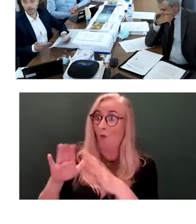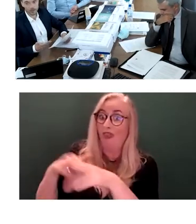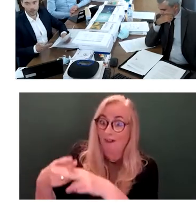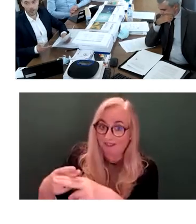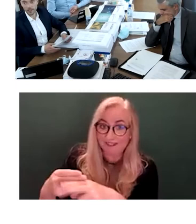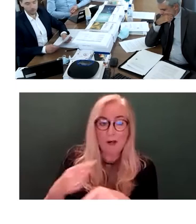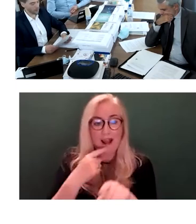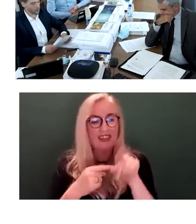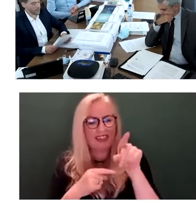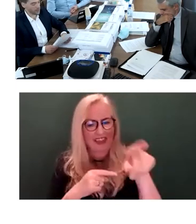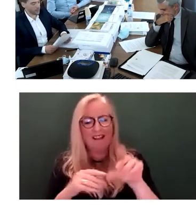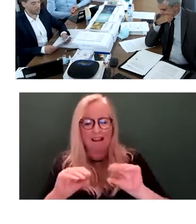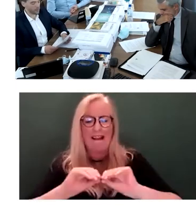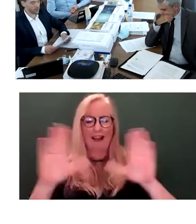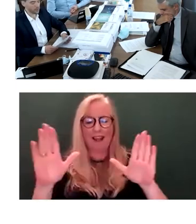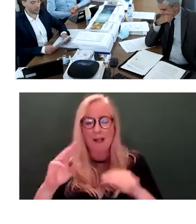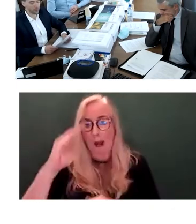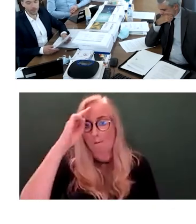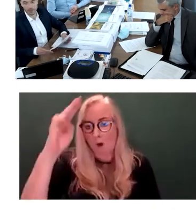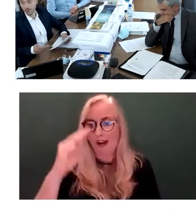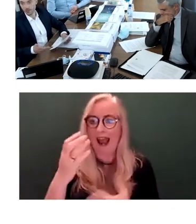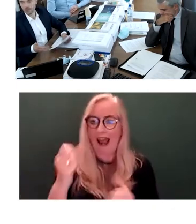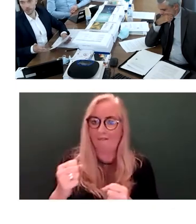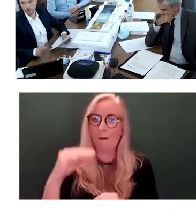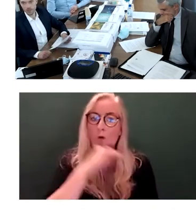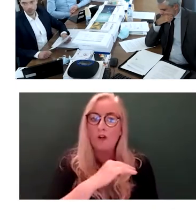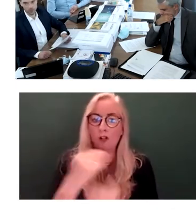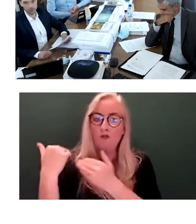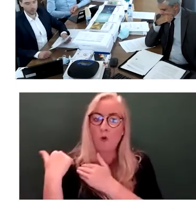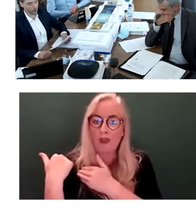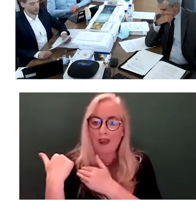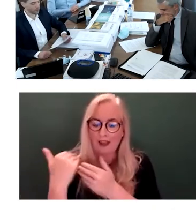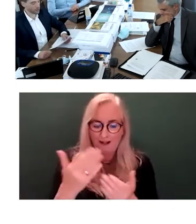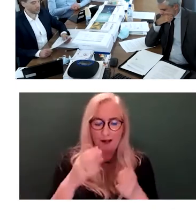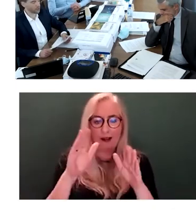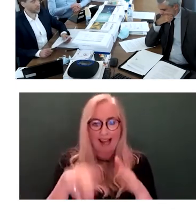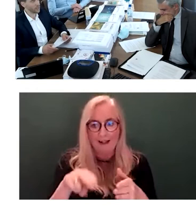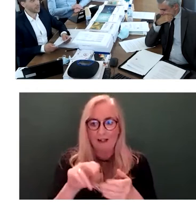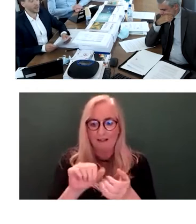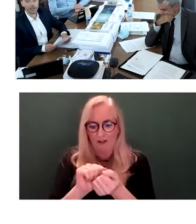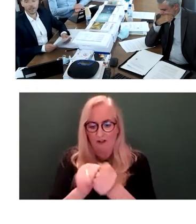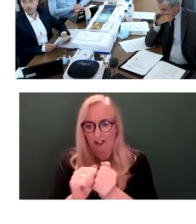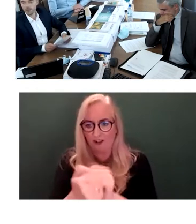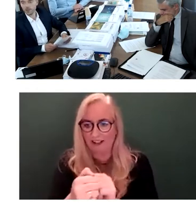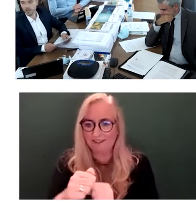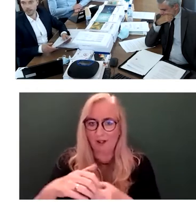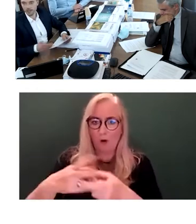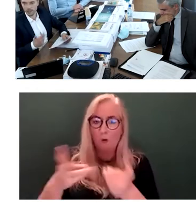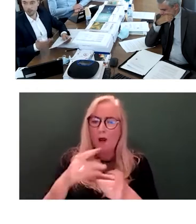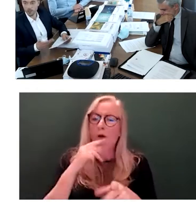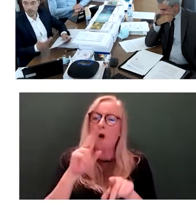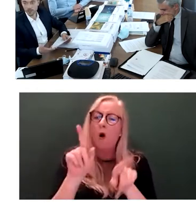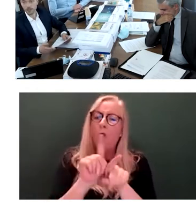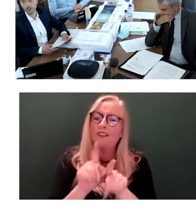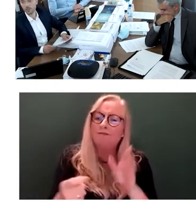And here, clearly the employer plays a pivotal role in the successful implementation of work accommodation. And let me also say that it's